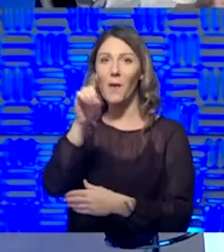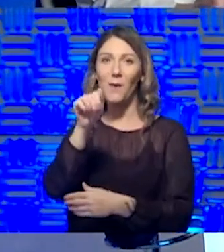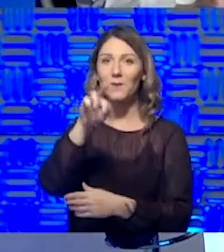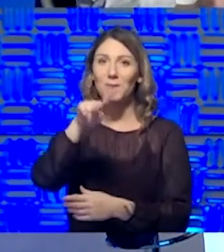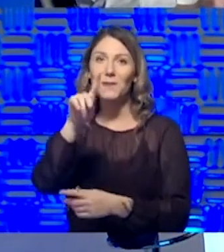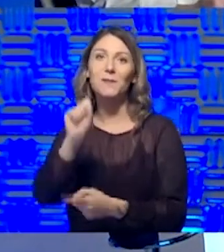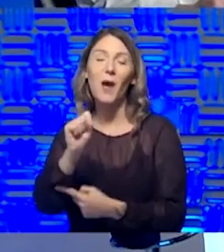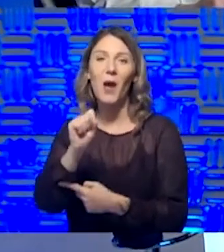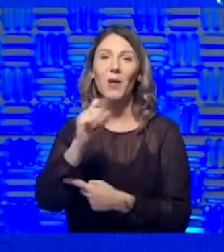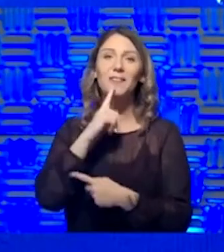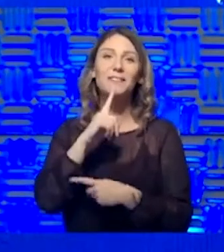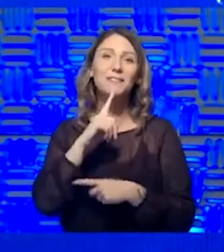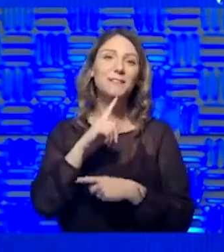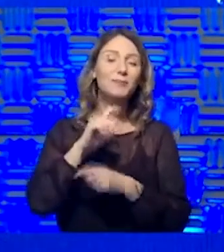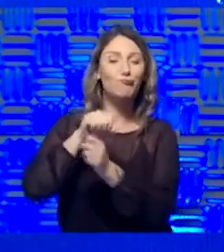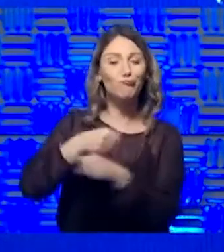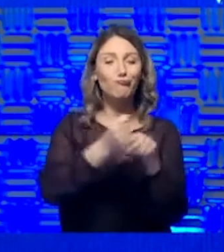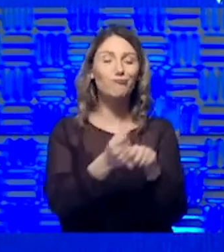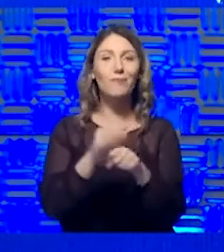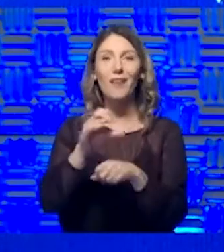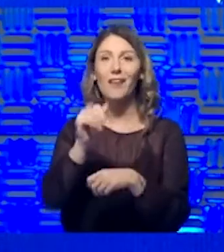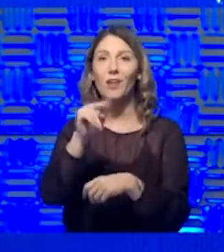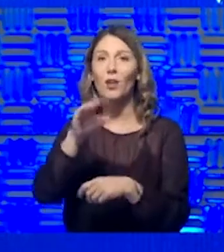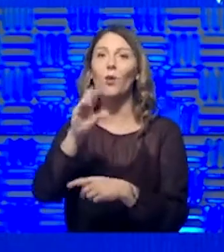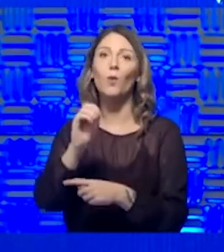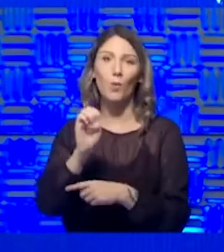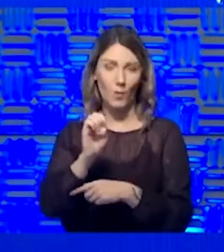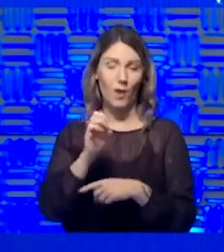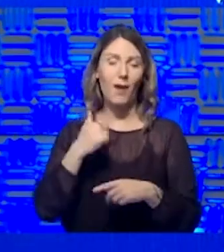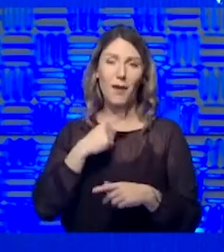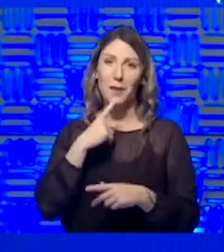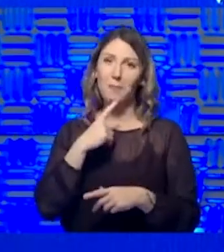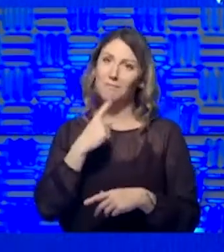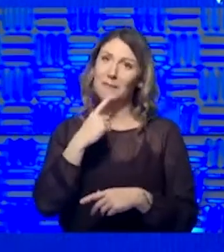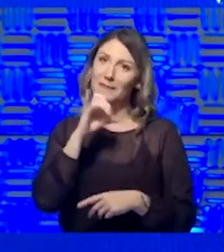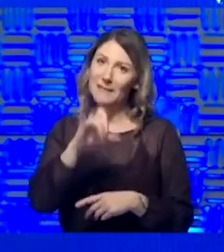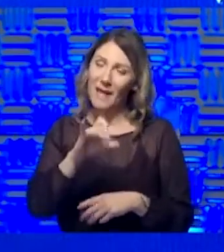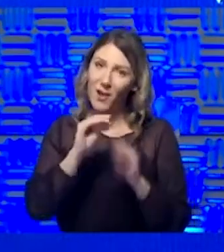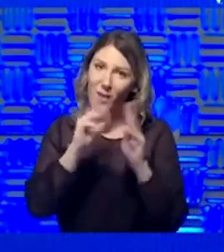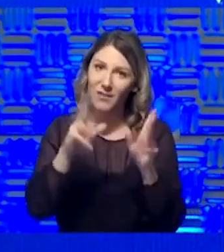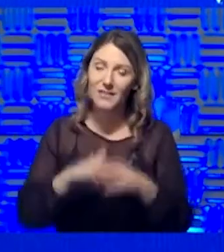paddling around in a canoe. And missing that, obviously.